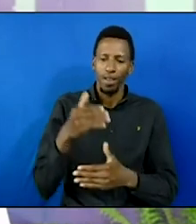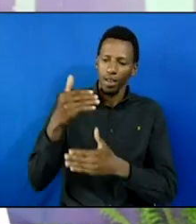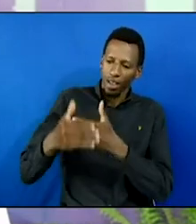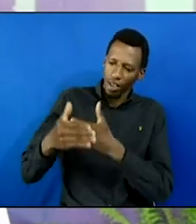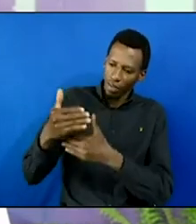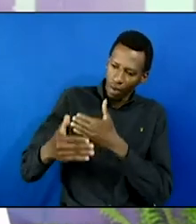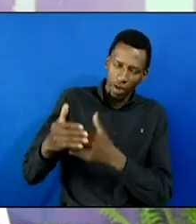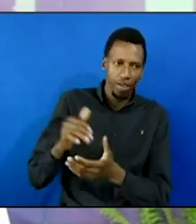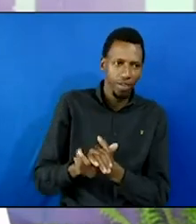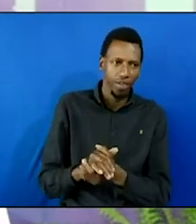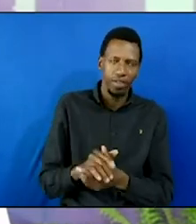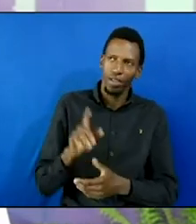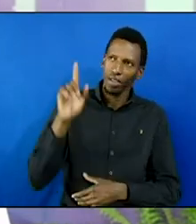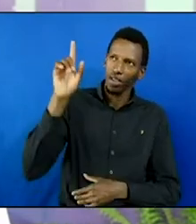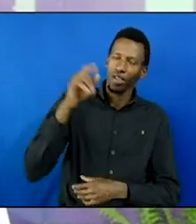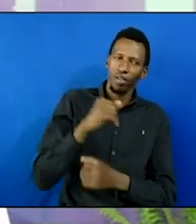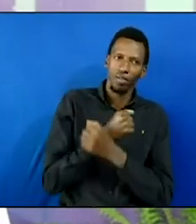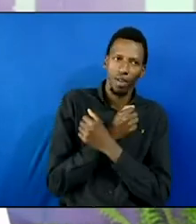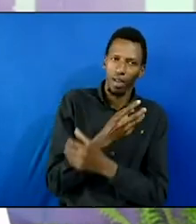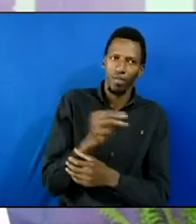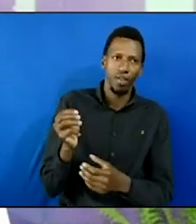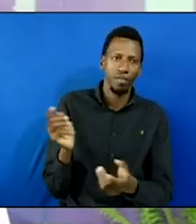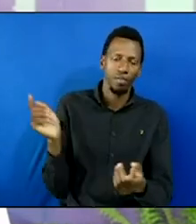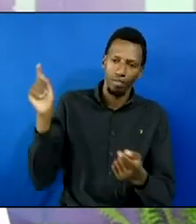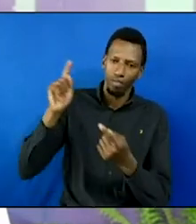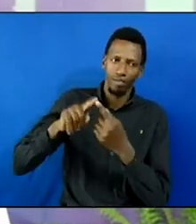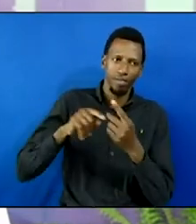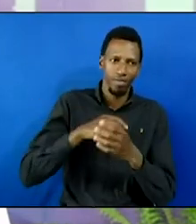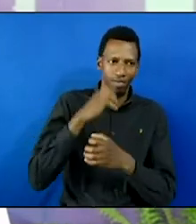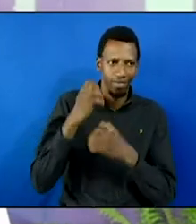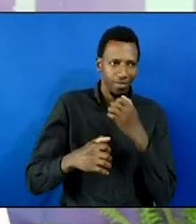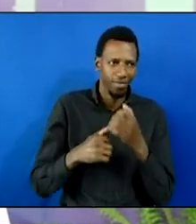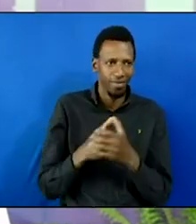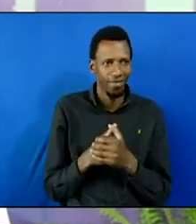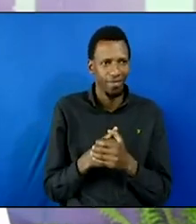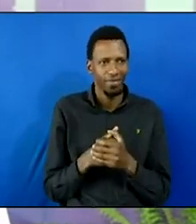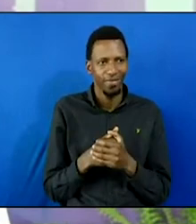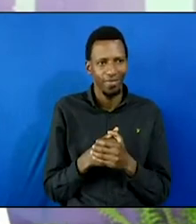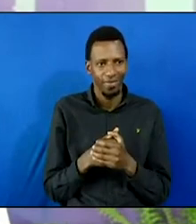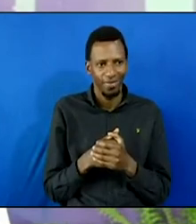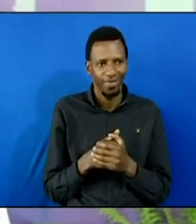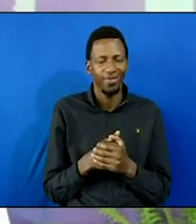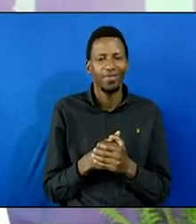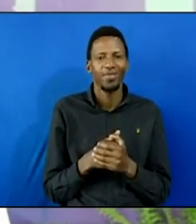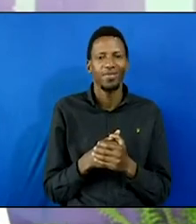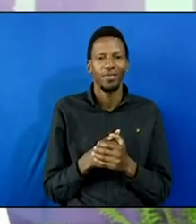Neighbor, he loved them to the end. Shall we pray?